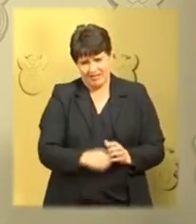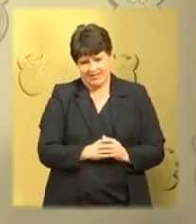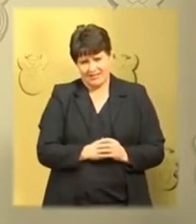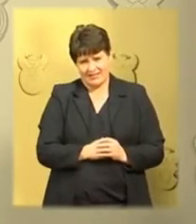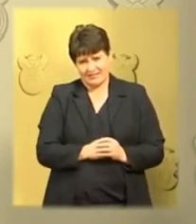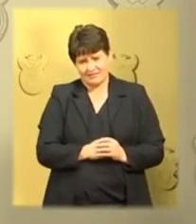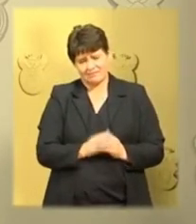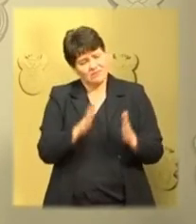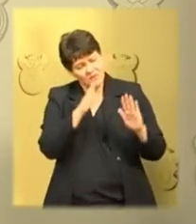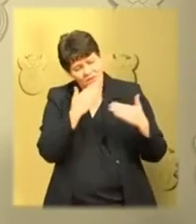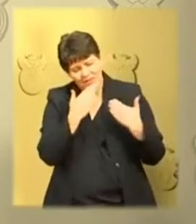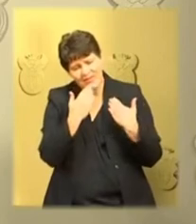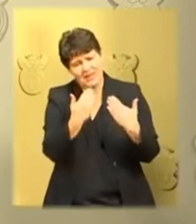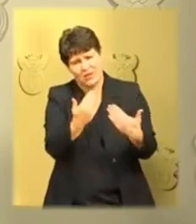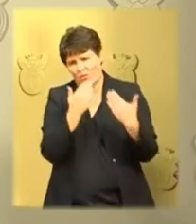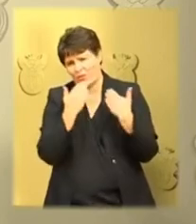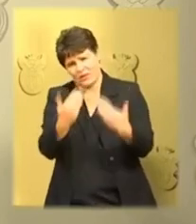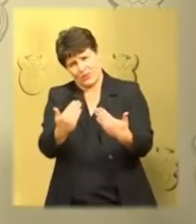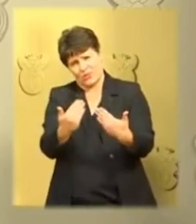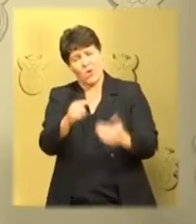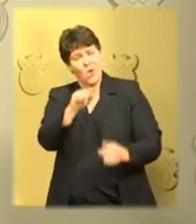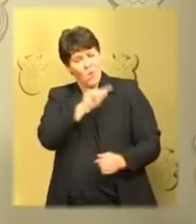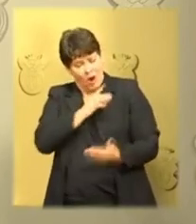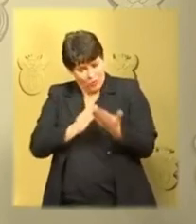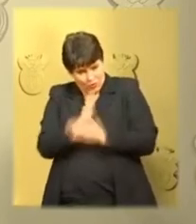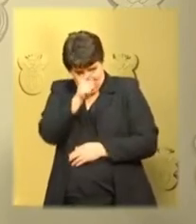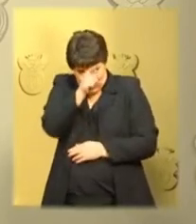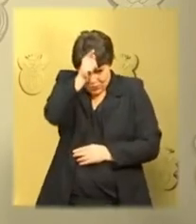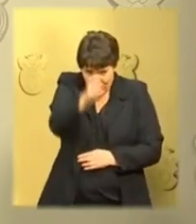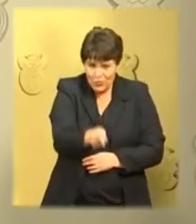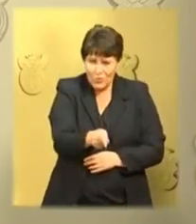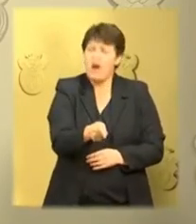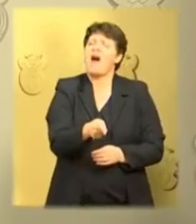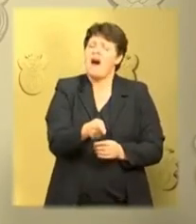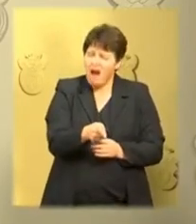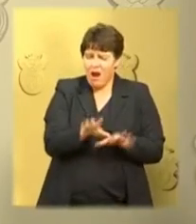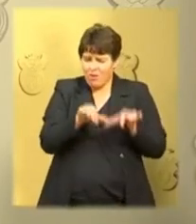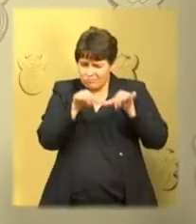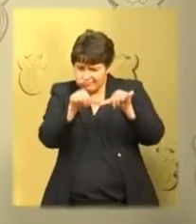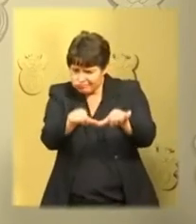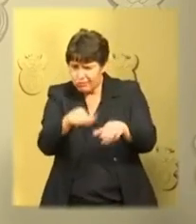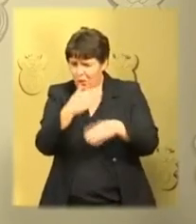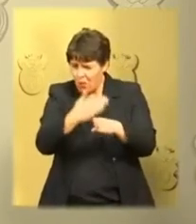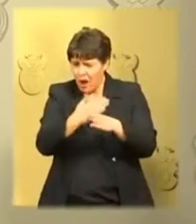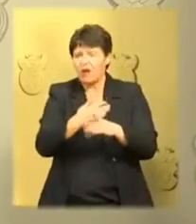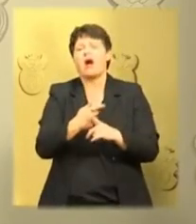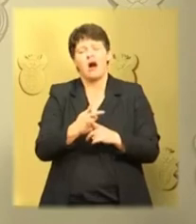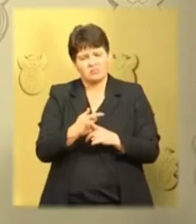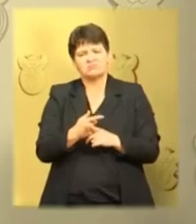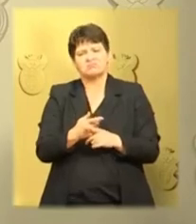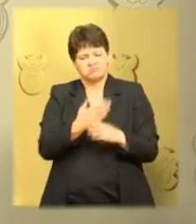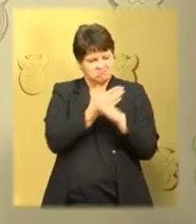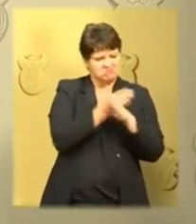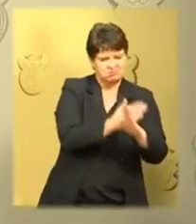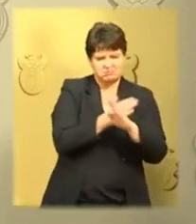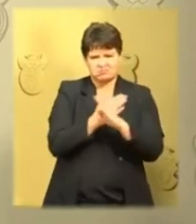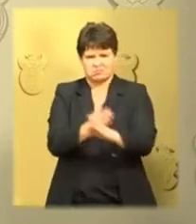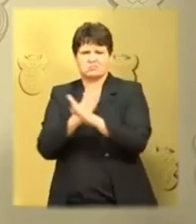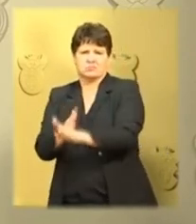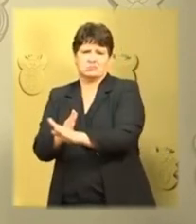efforts that we have been able to make such valuable progress in combating this